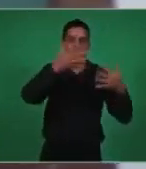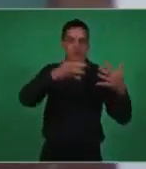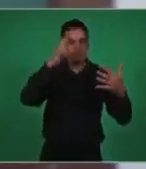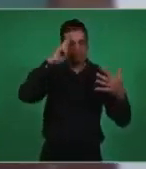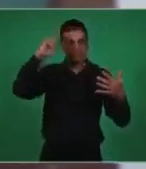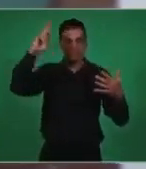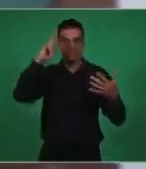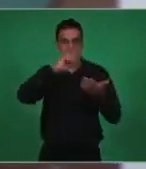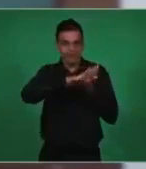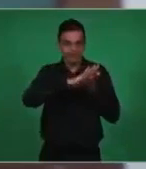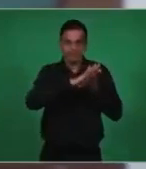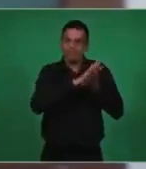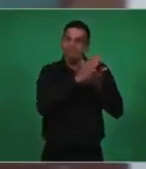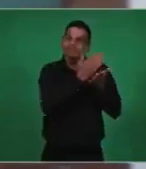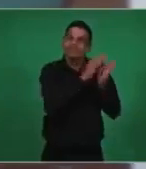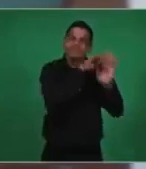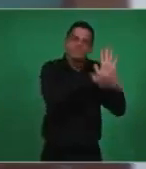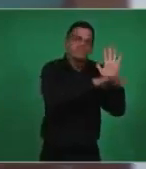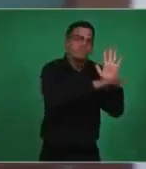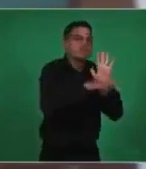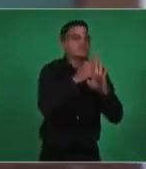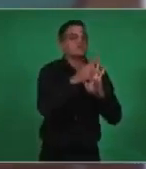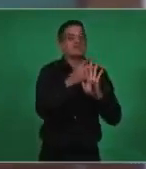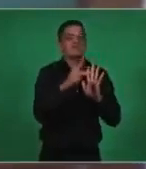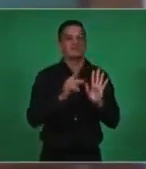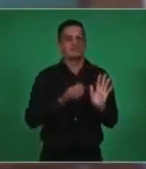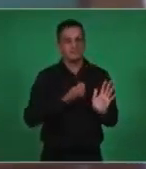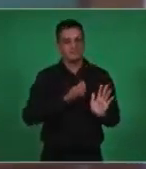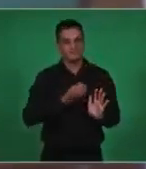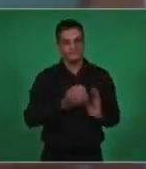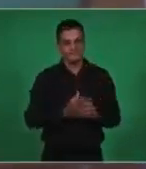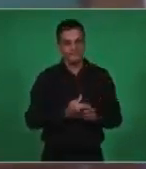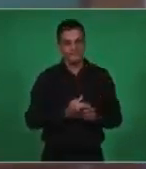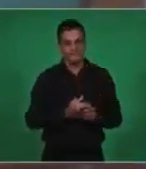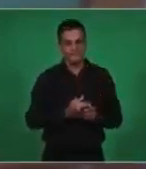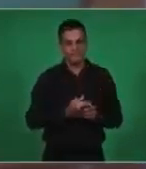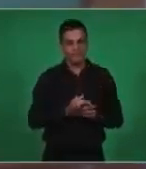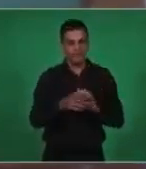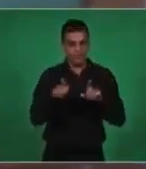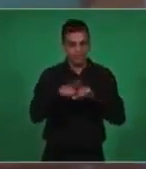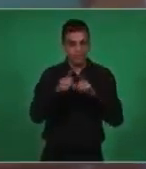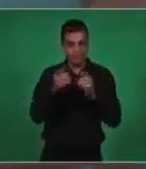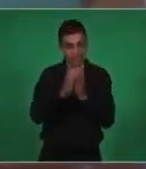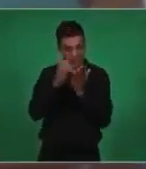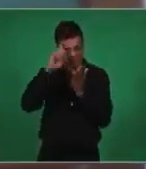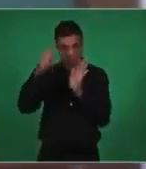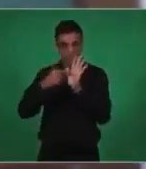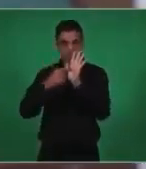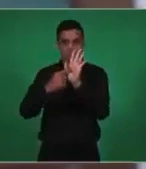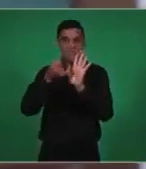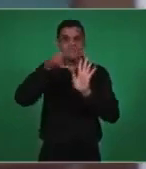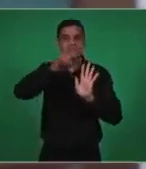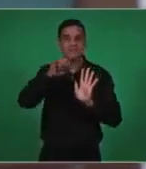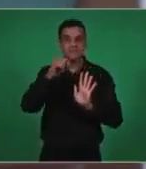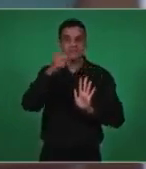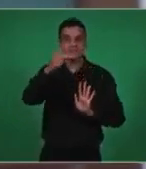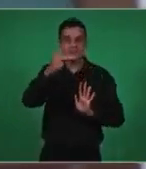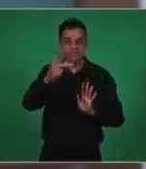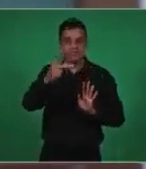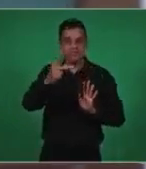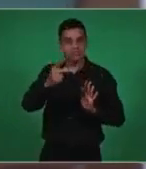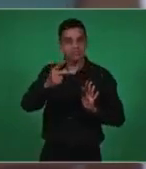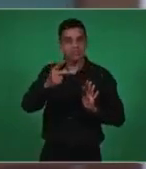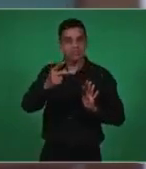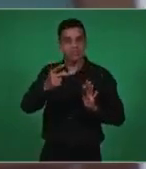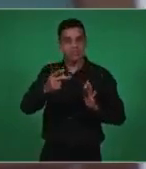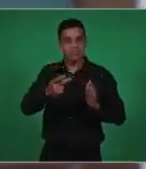here in Luke 17:4 says the following. Jesus said, if your brother comes seven times a day to ask